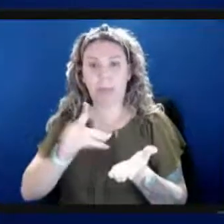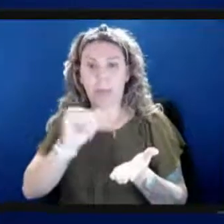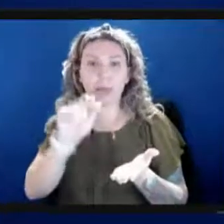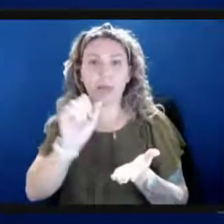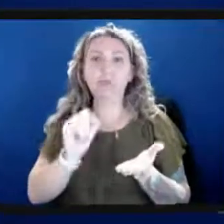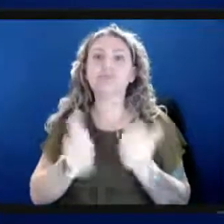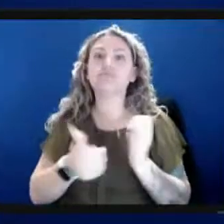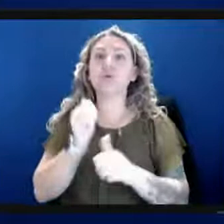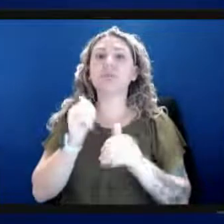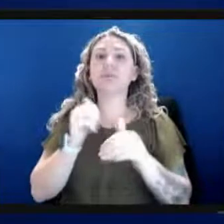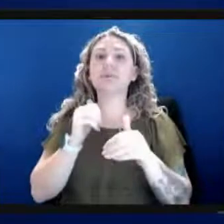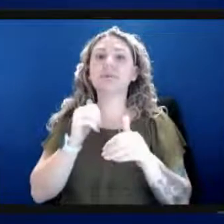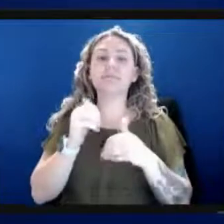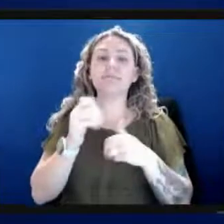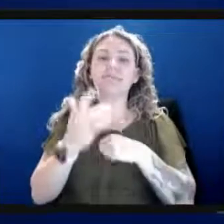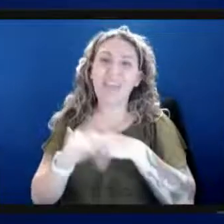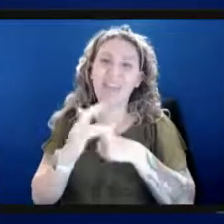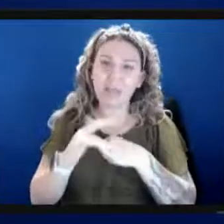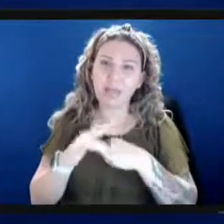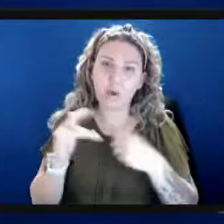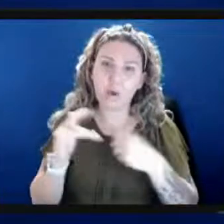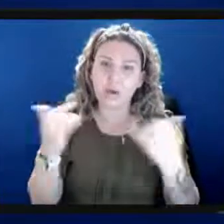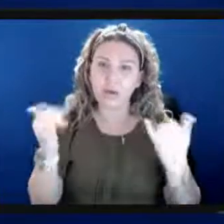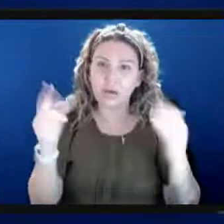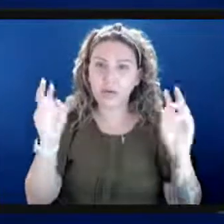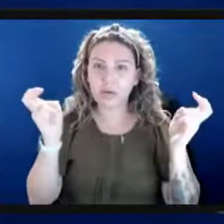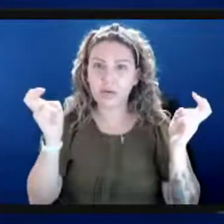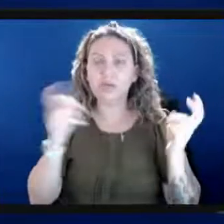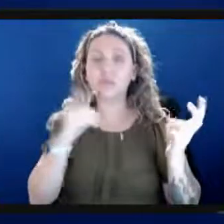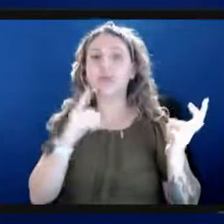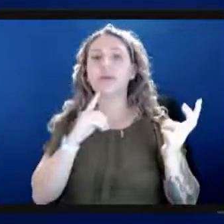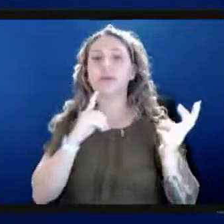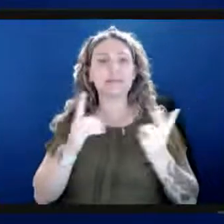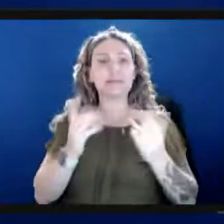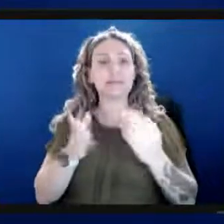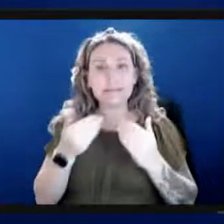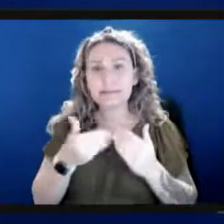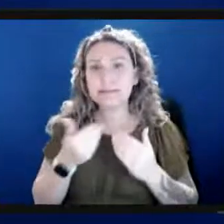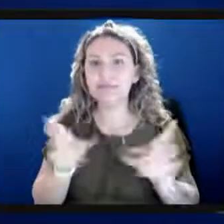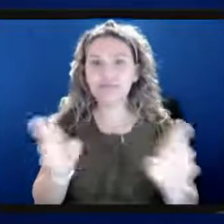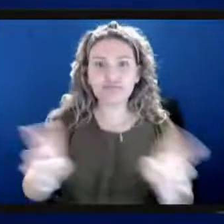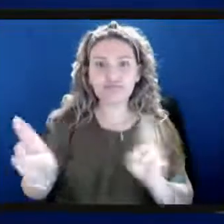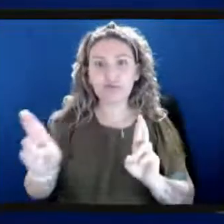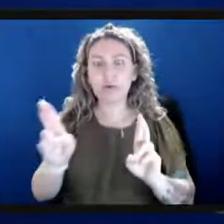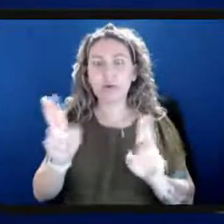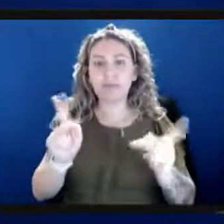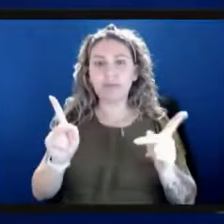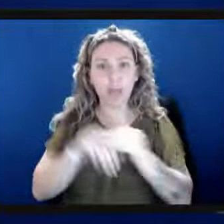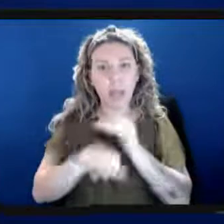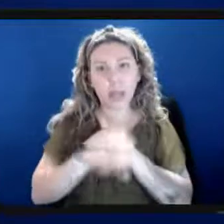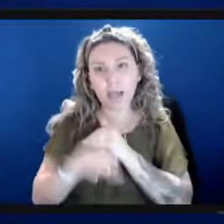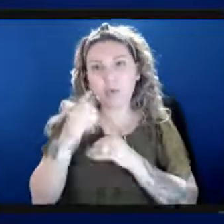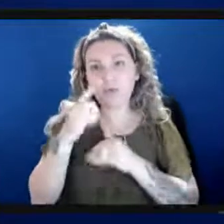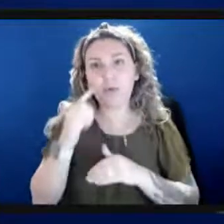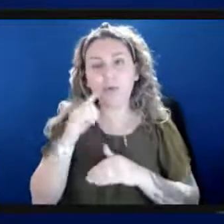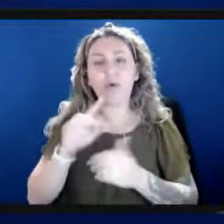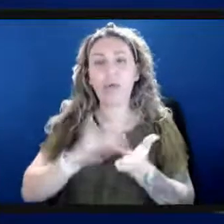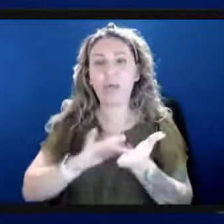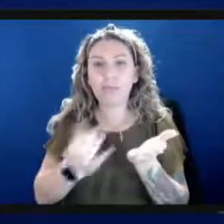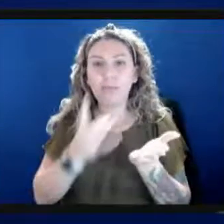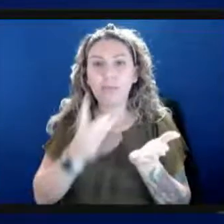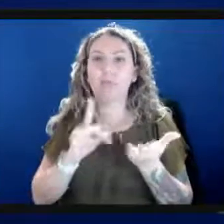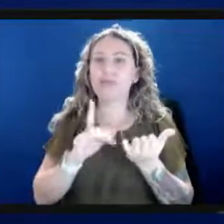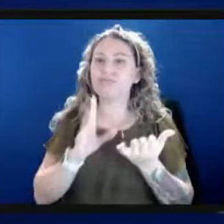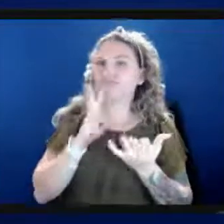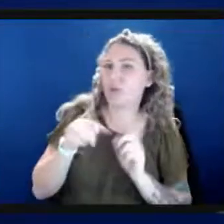market. And that is easily available, readily available. People have access to it. and then they talk about how they teach other